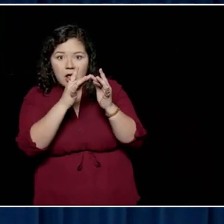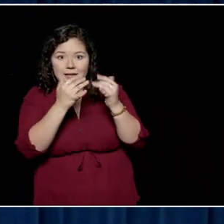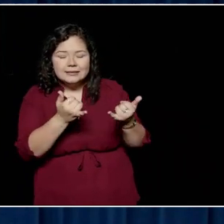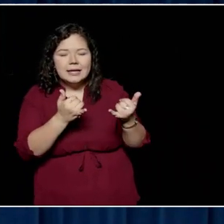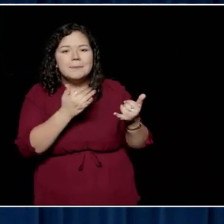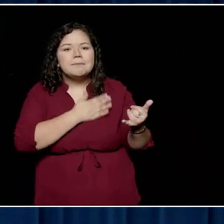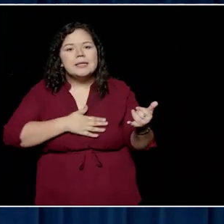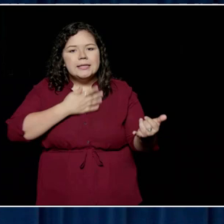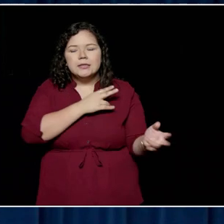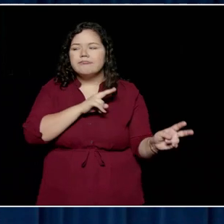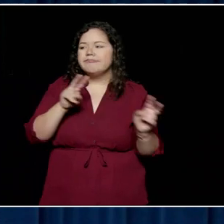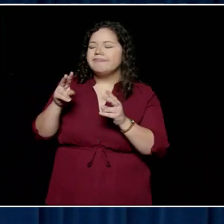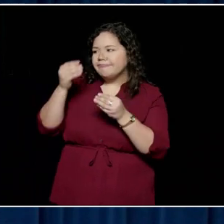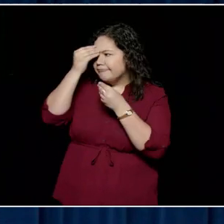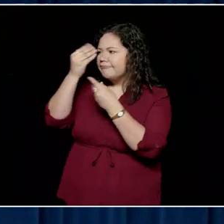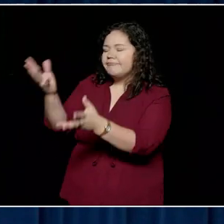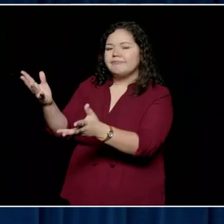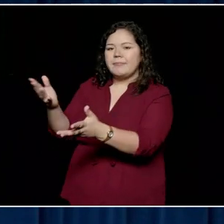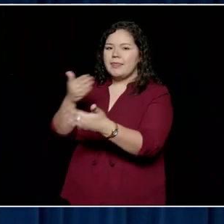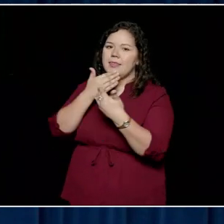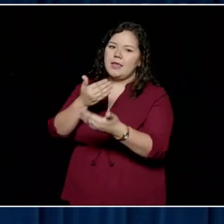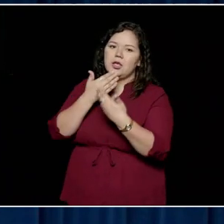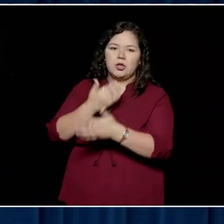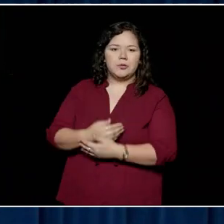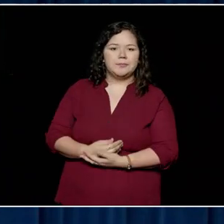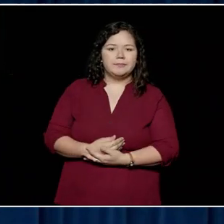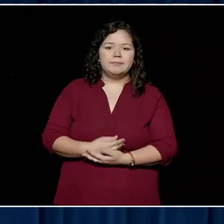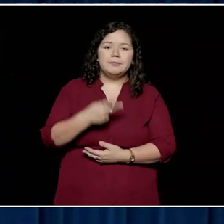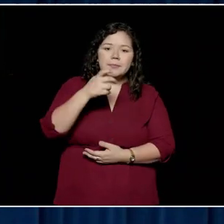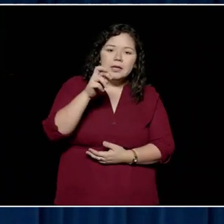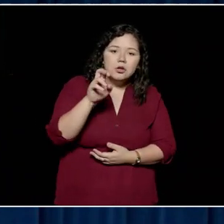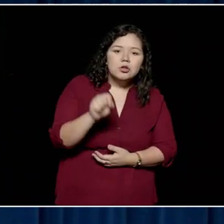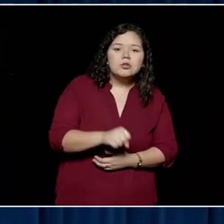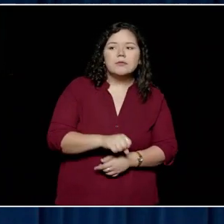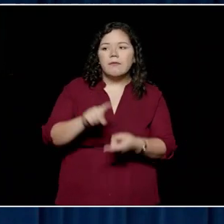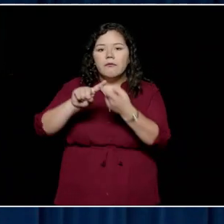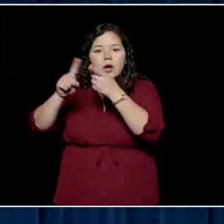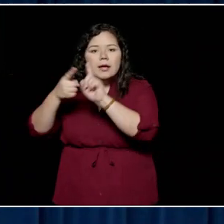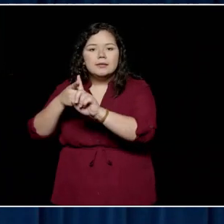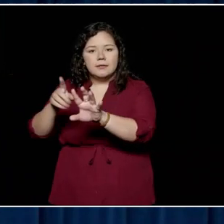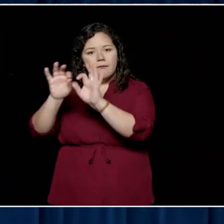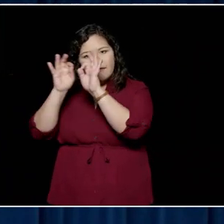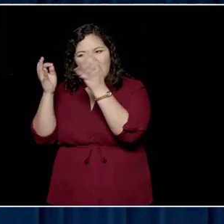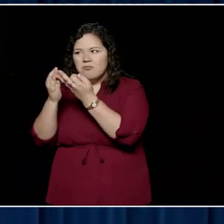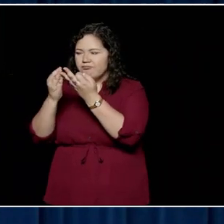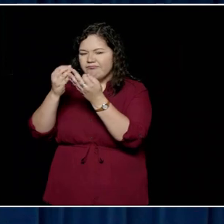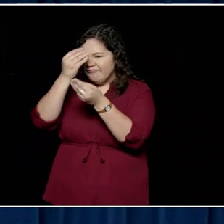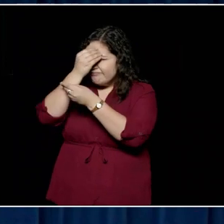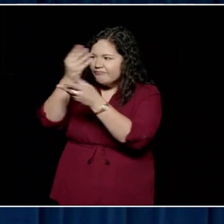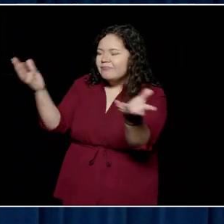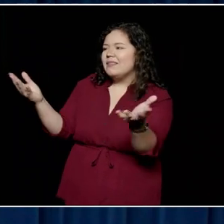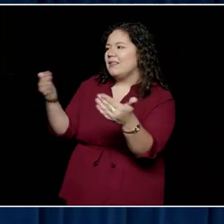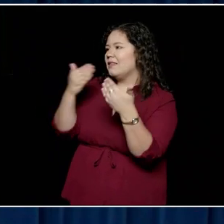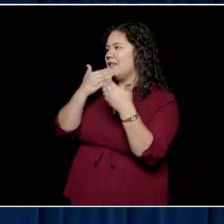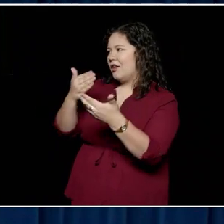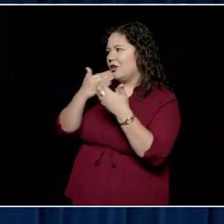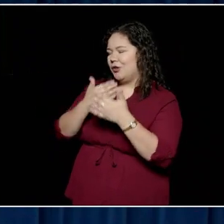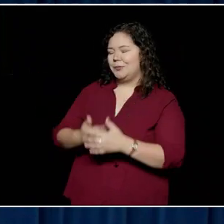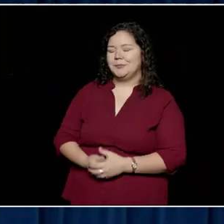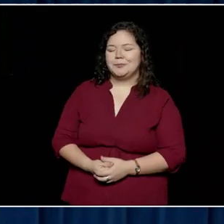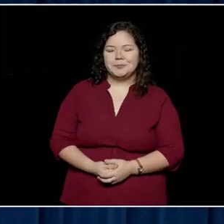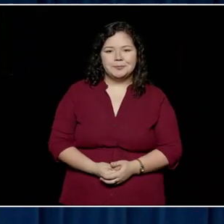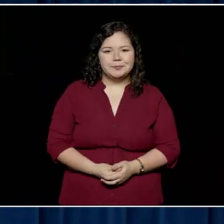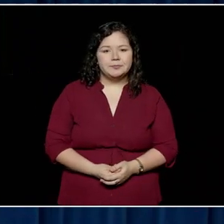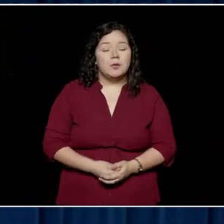and show your appreciation for their support, your peers, your friends, your family, and let's give them a